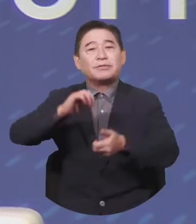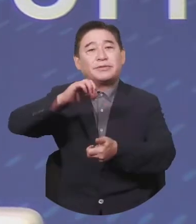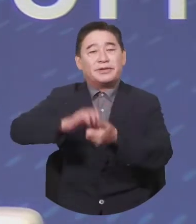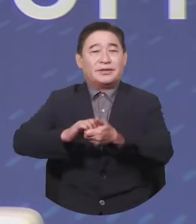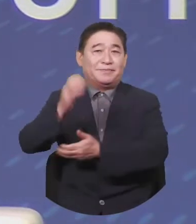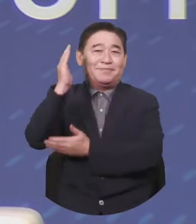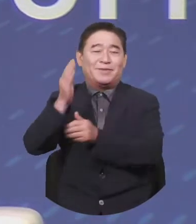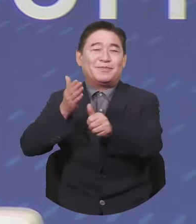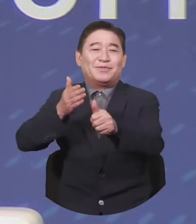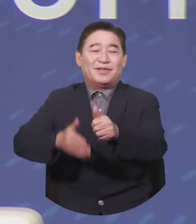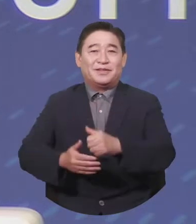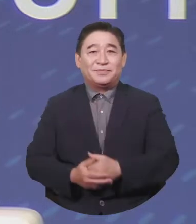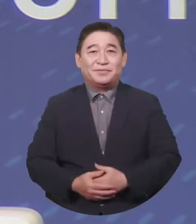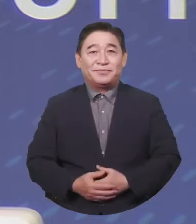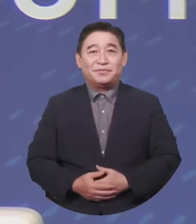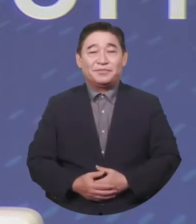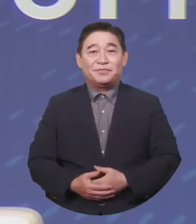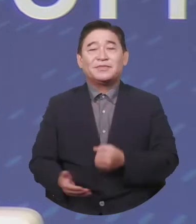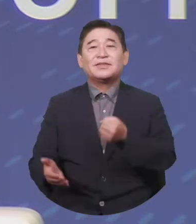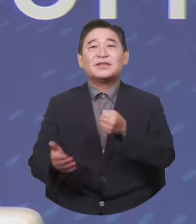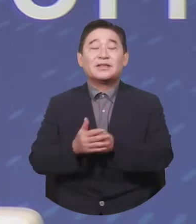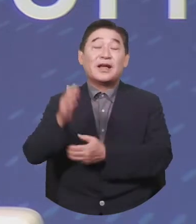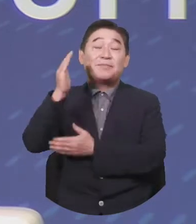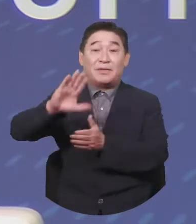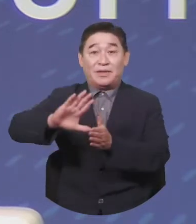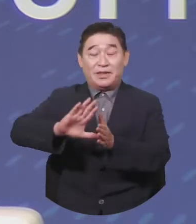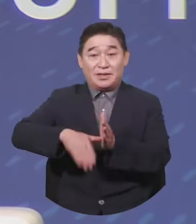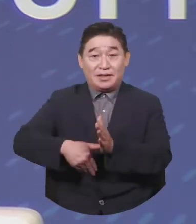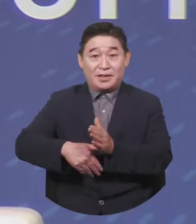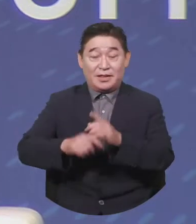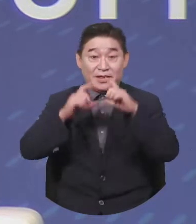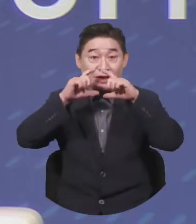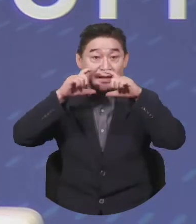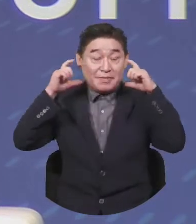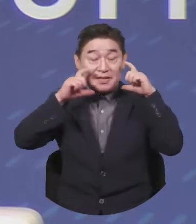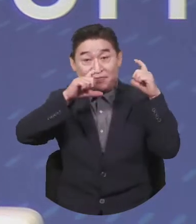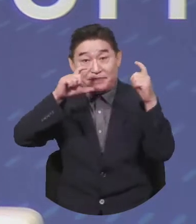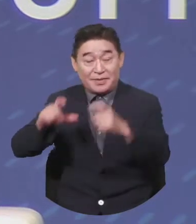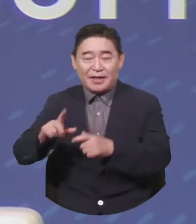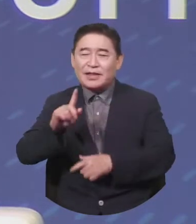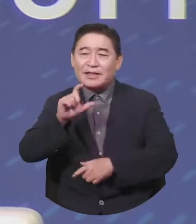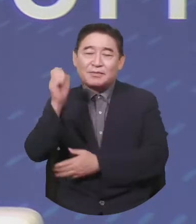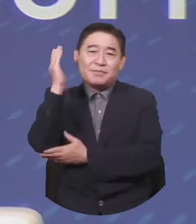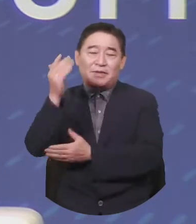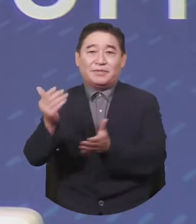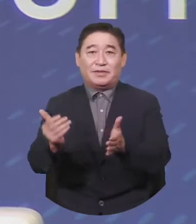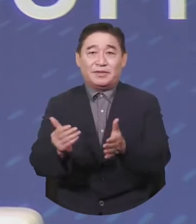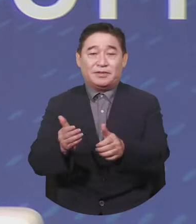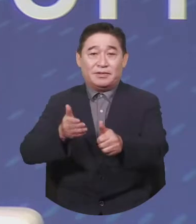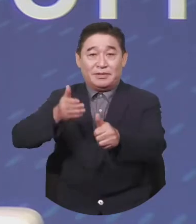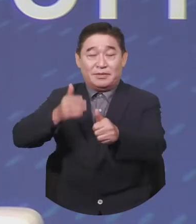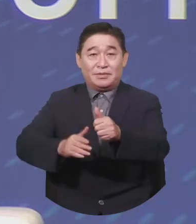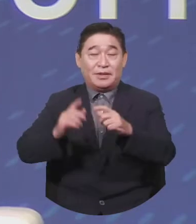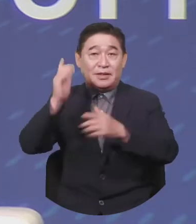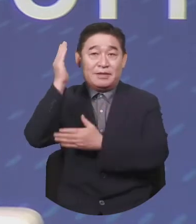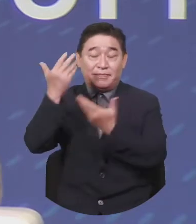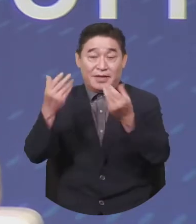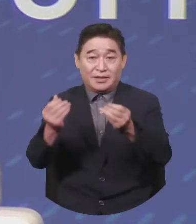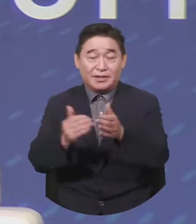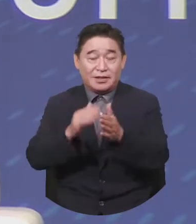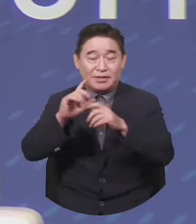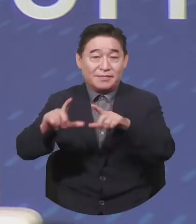speaker, you can take off your mask when you present, right? But after presentation, please put your mask back on.